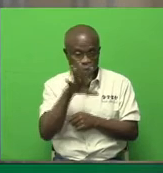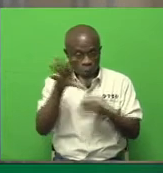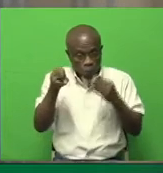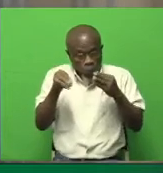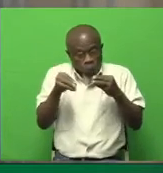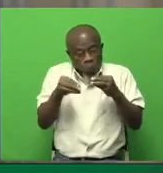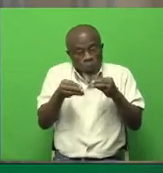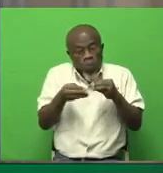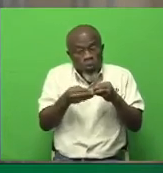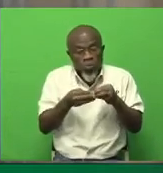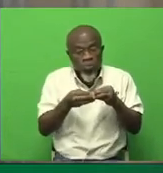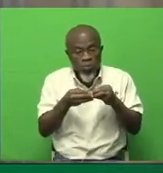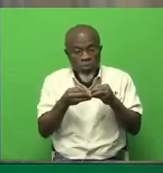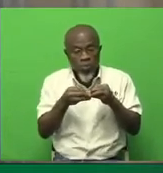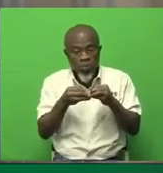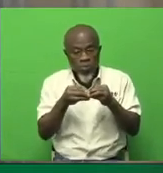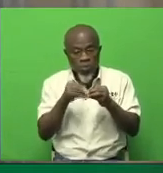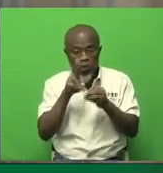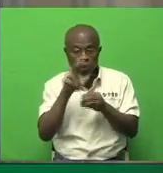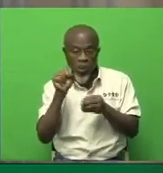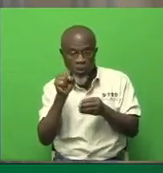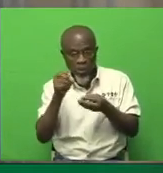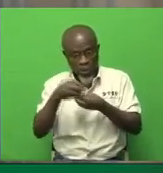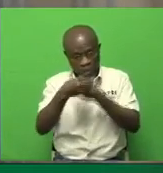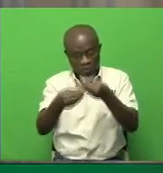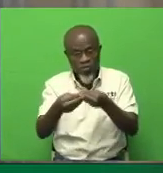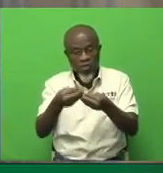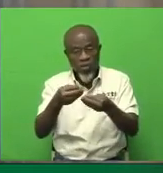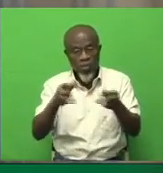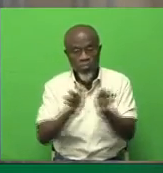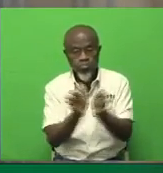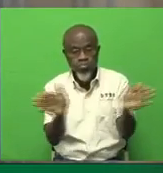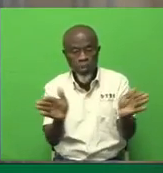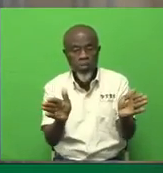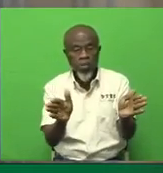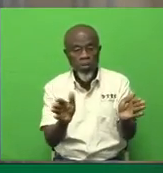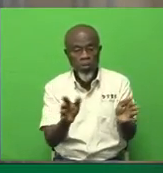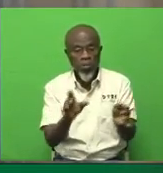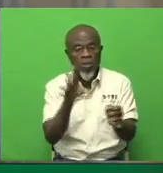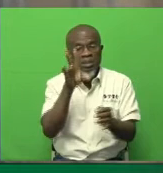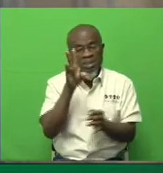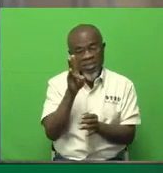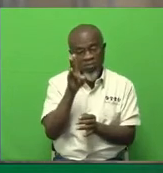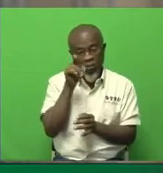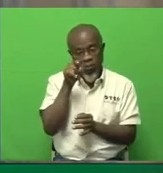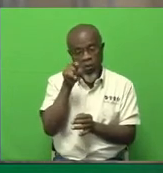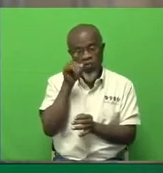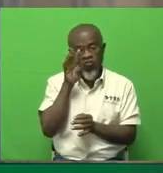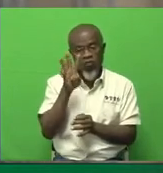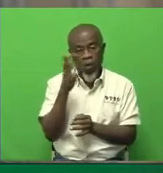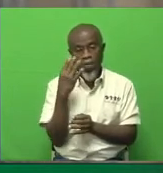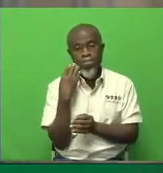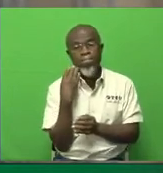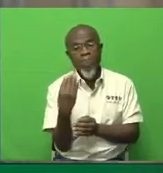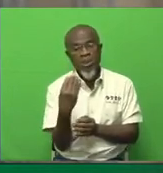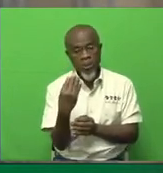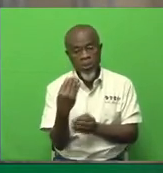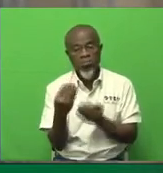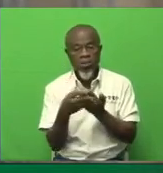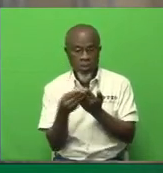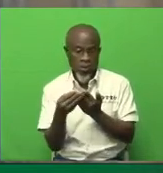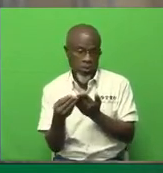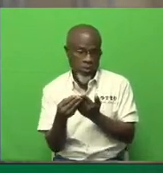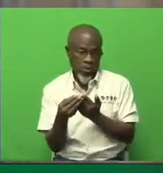sold to the public by all authorized dealers was 7.4 billion dollars and despite that